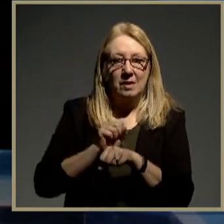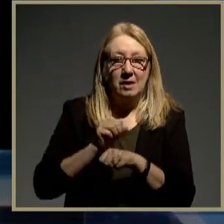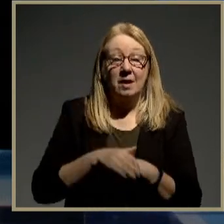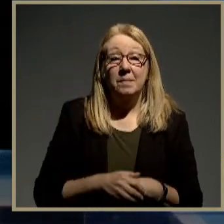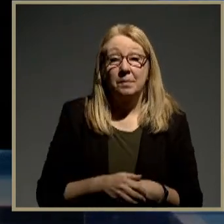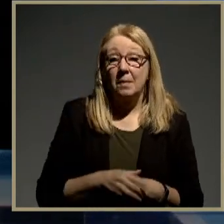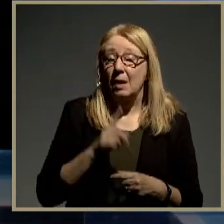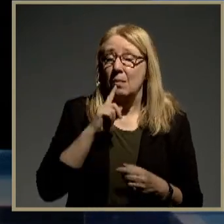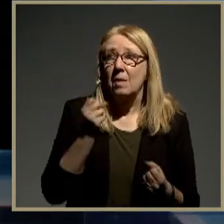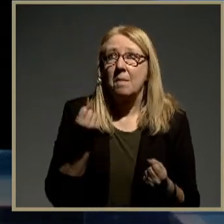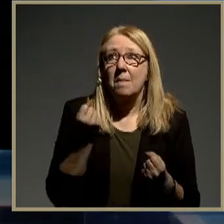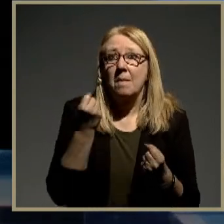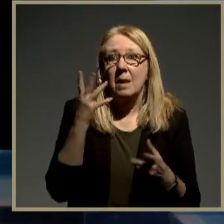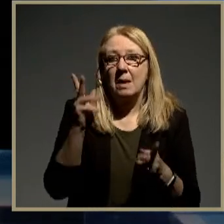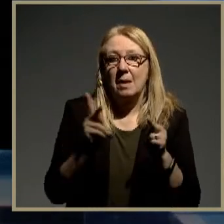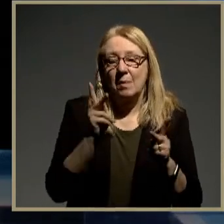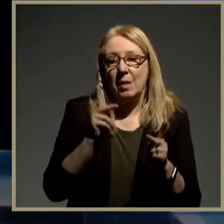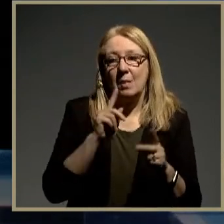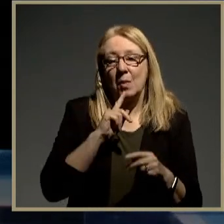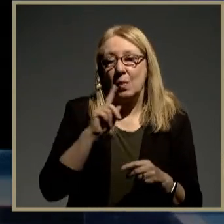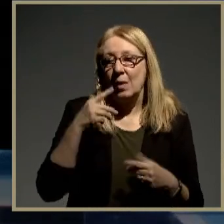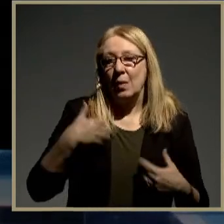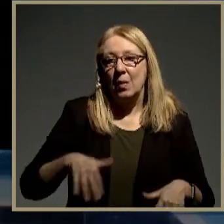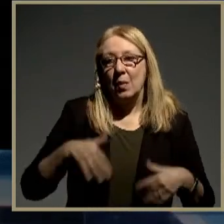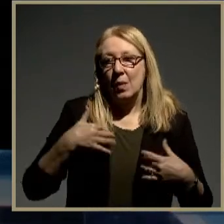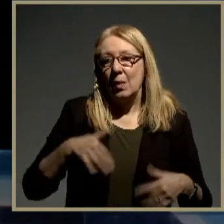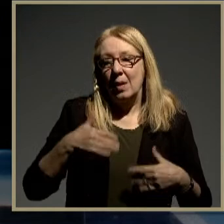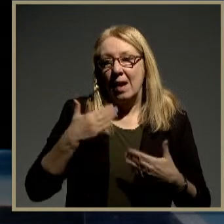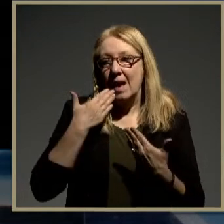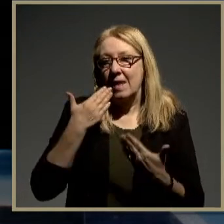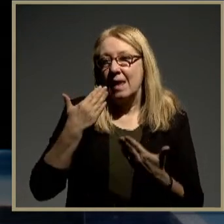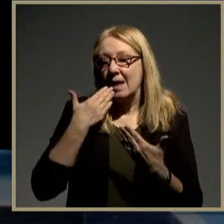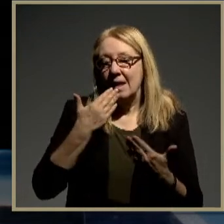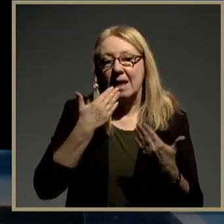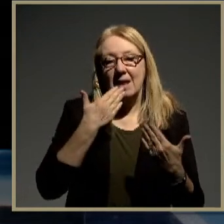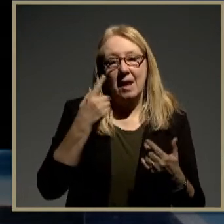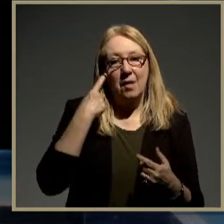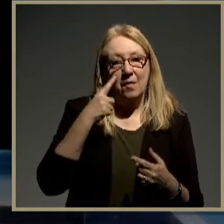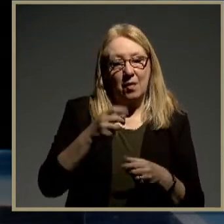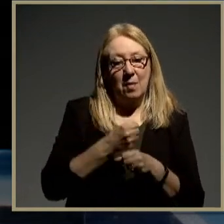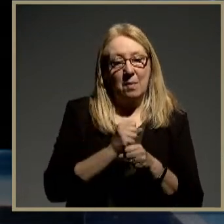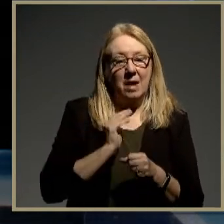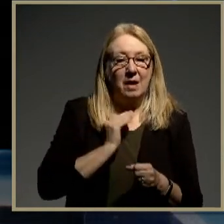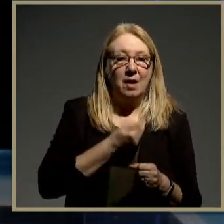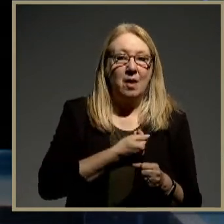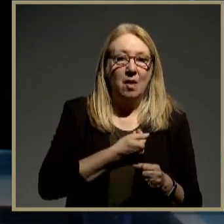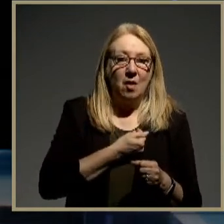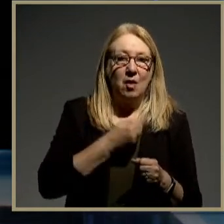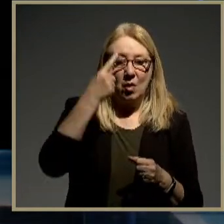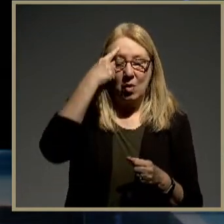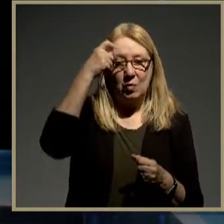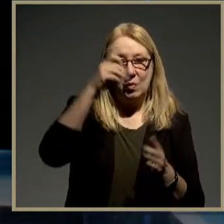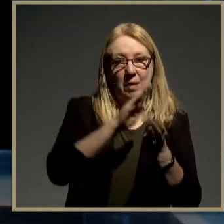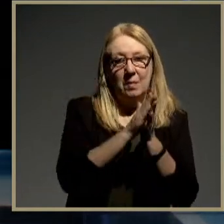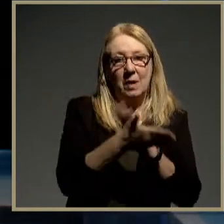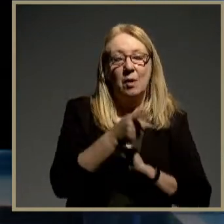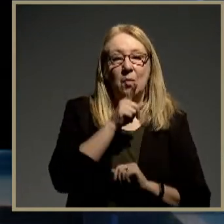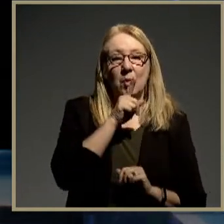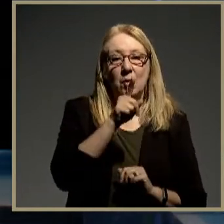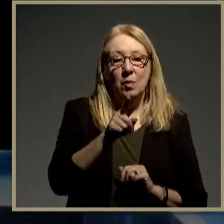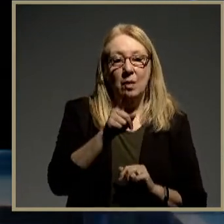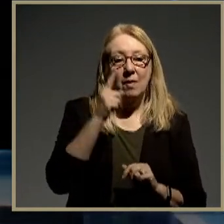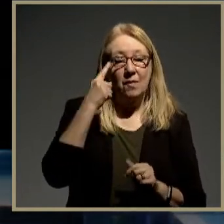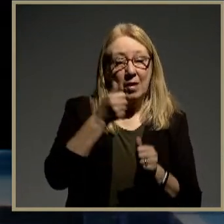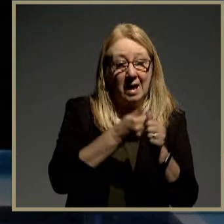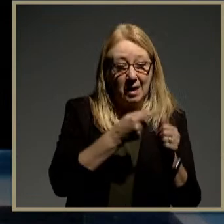So many individuals deserve thanks for helping to make our dream for this facility a reality. To each of you,